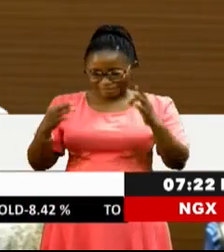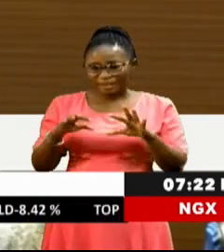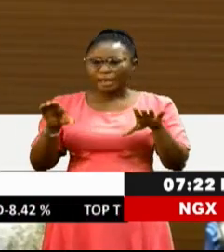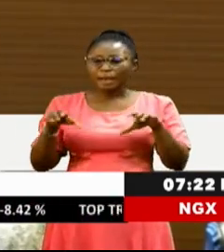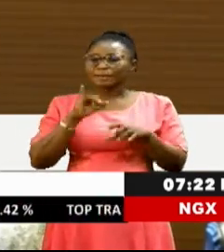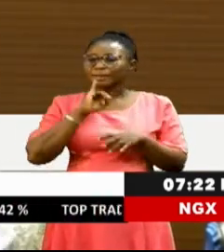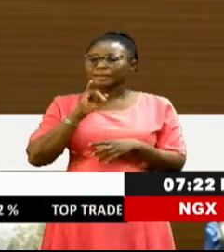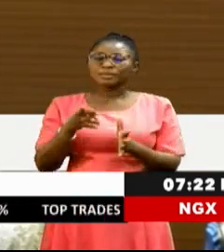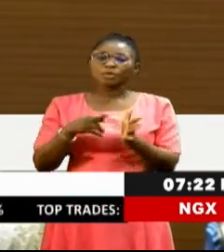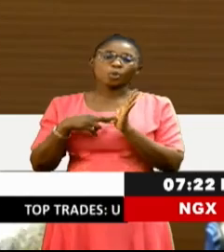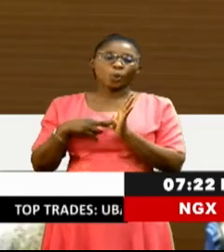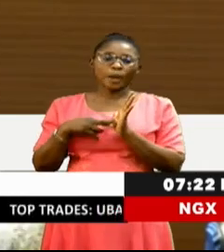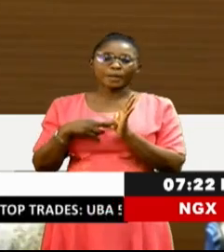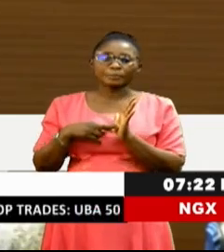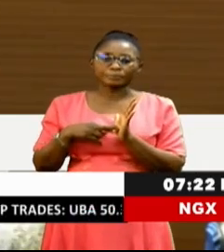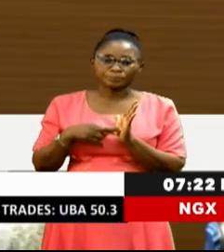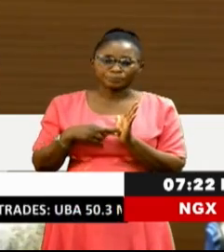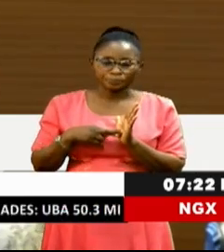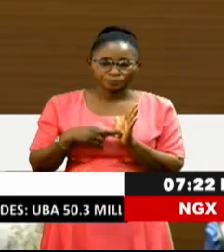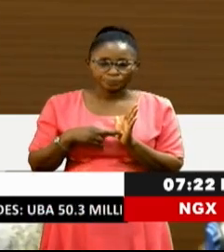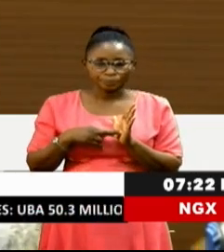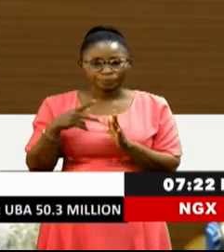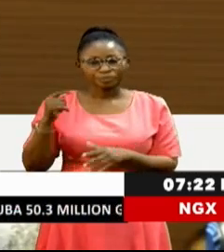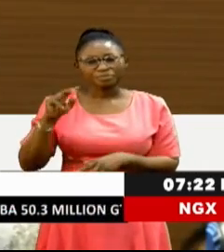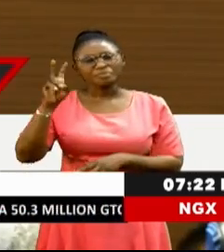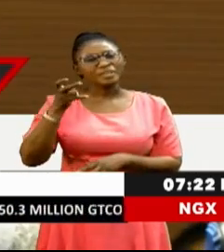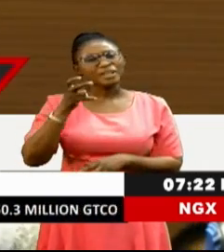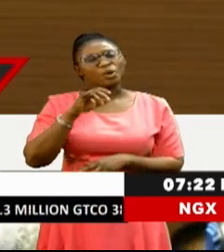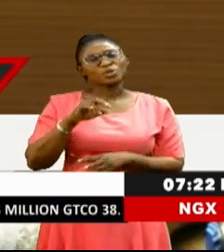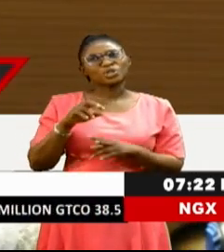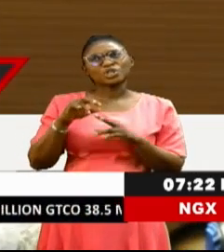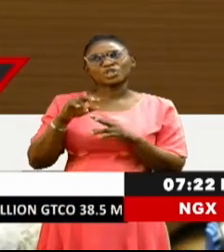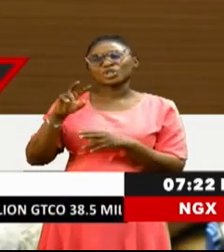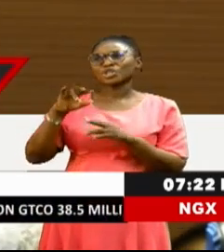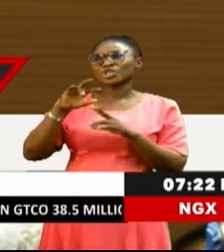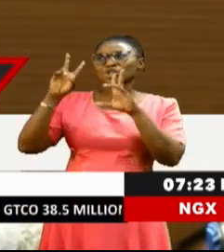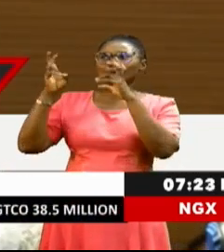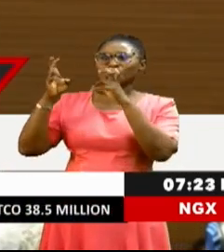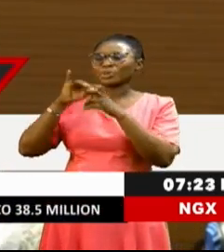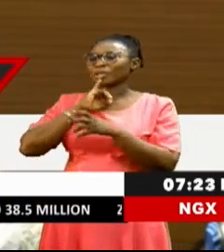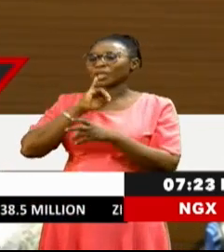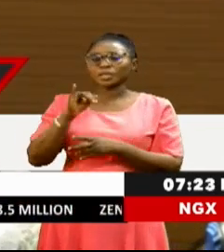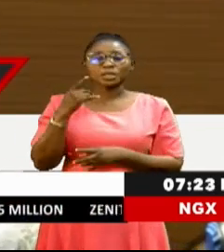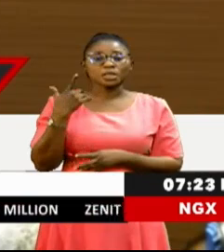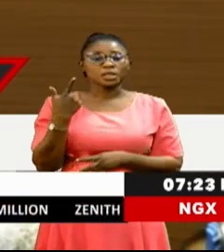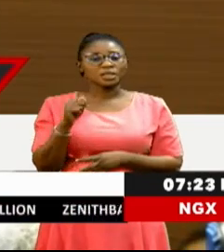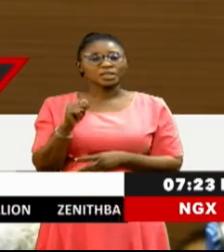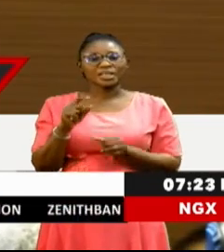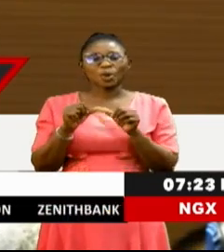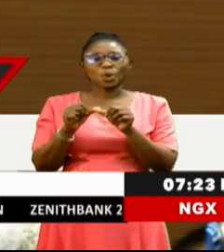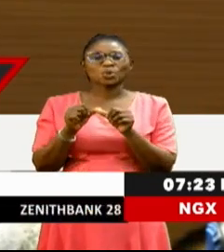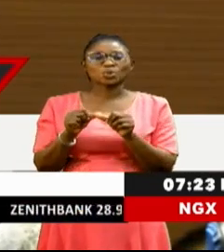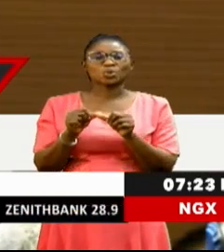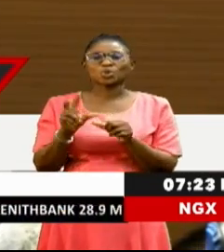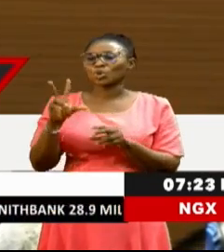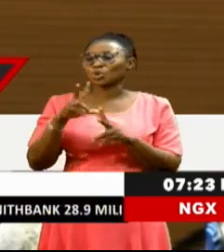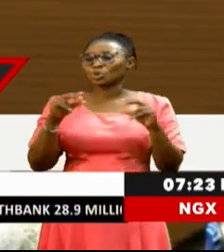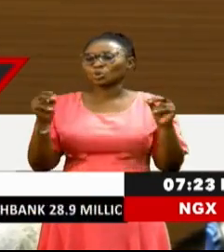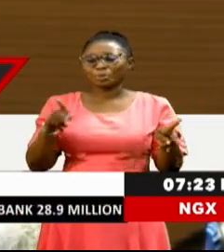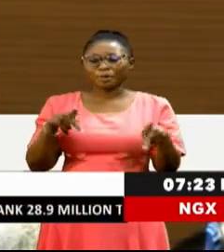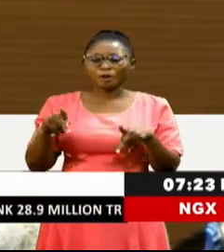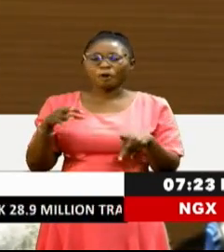is therefore required. The second issue is the consistently low performance of